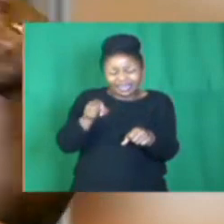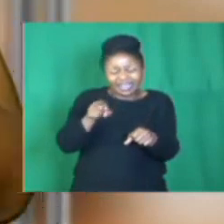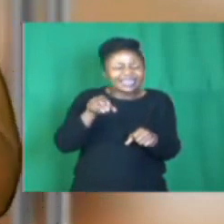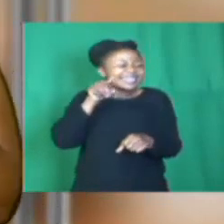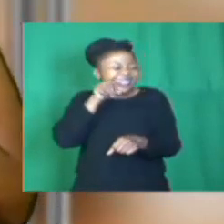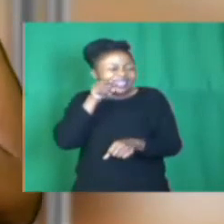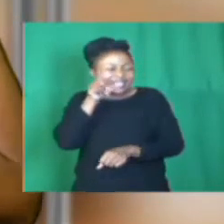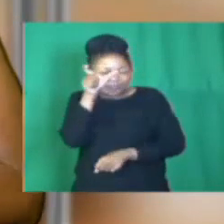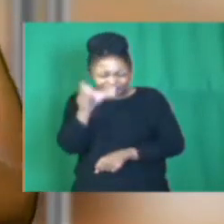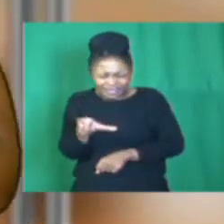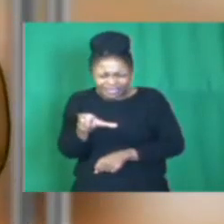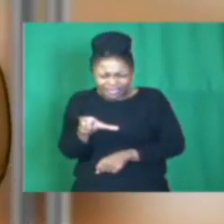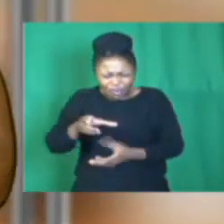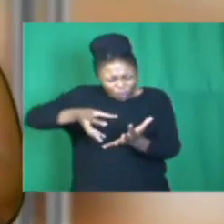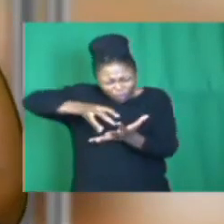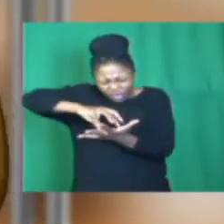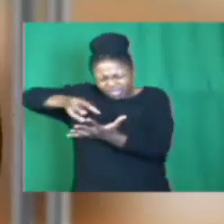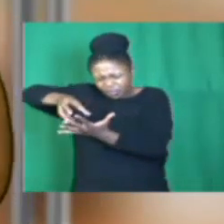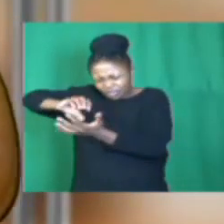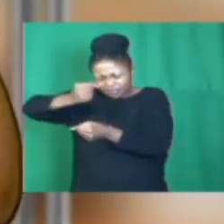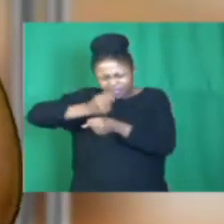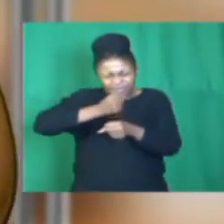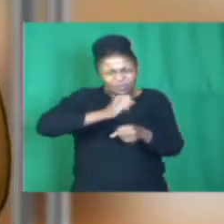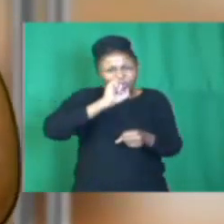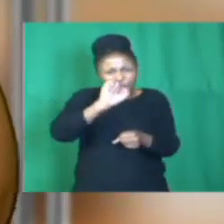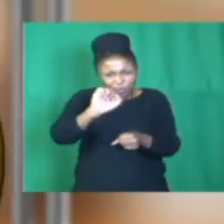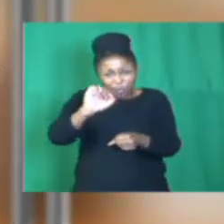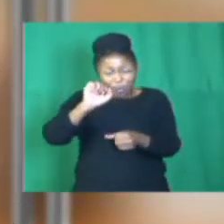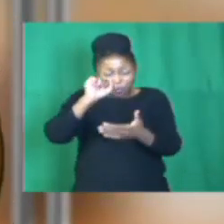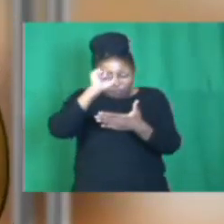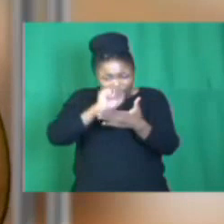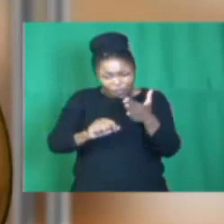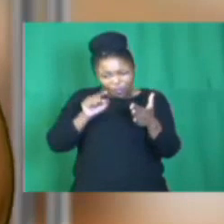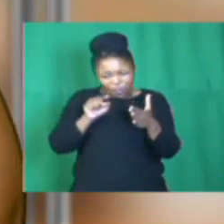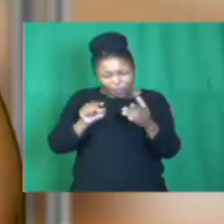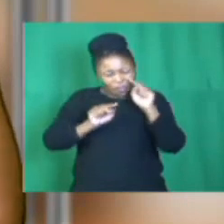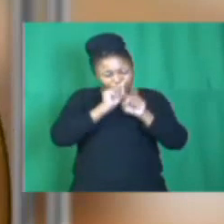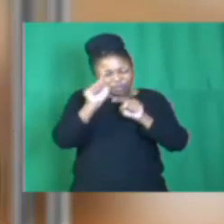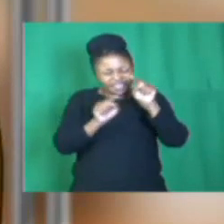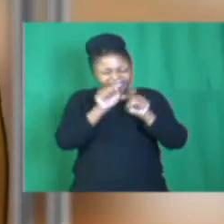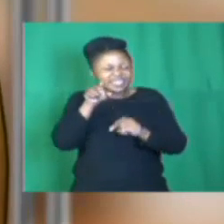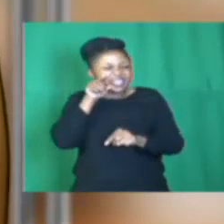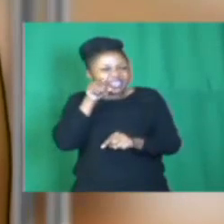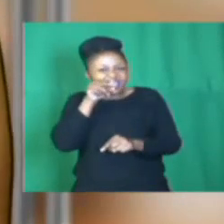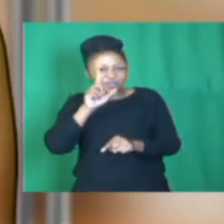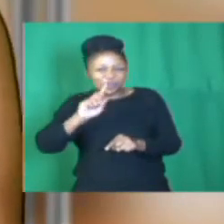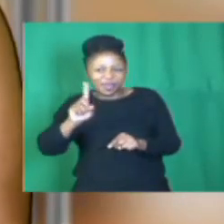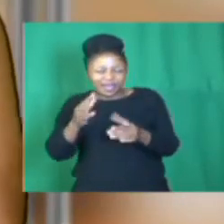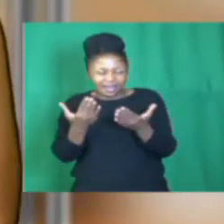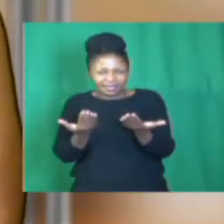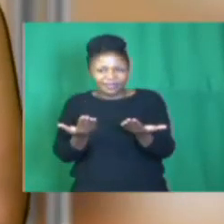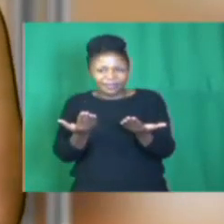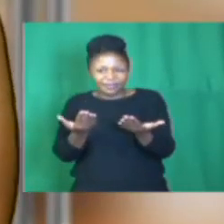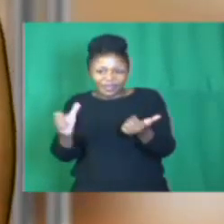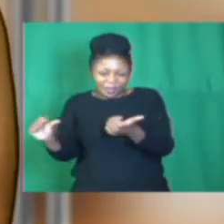need to organize your work as per the demands of the question. So now you are going to go back to